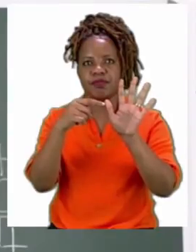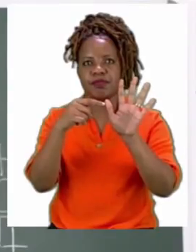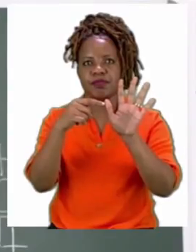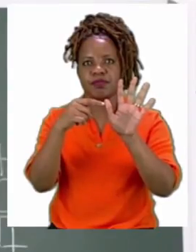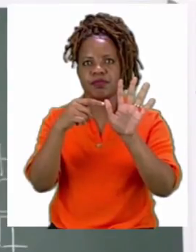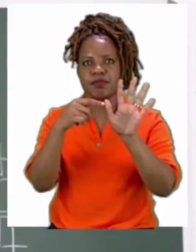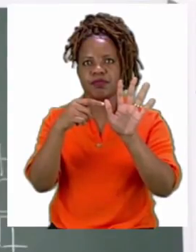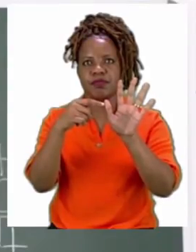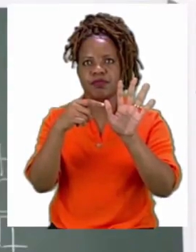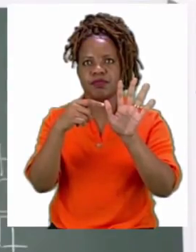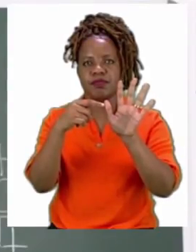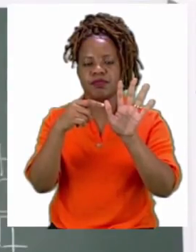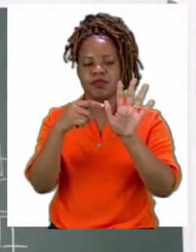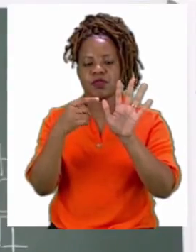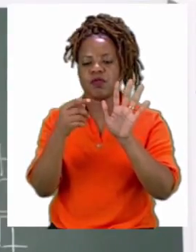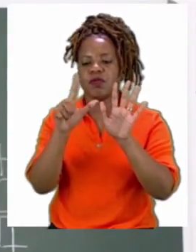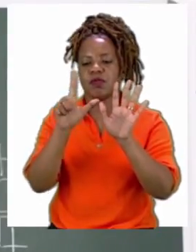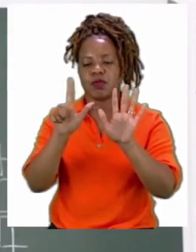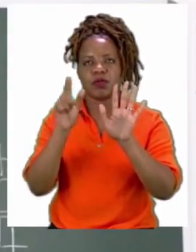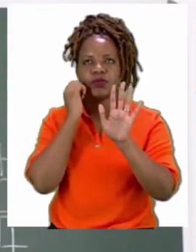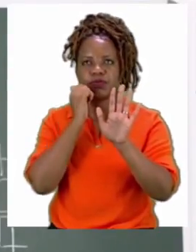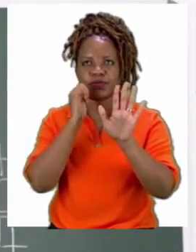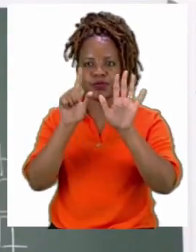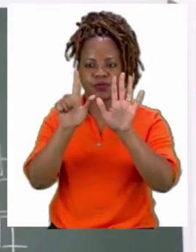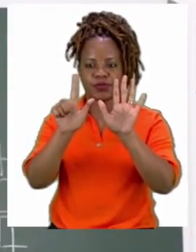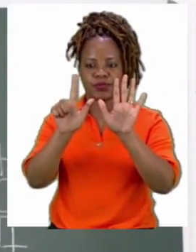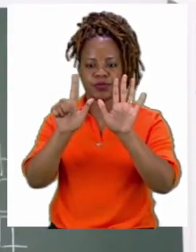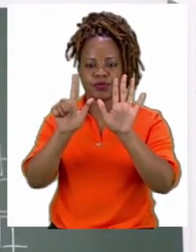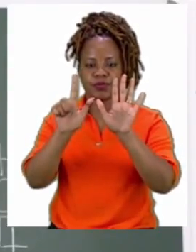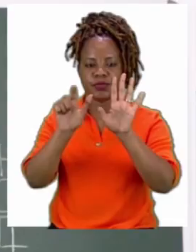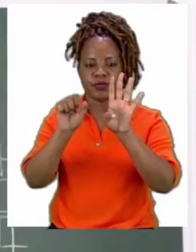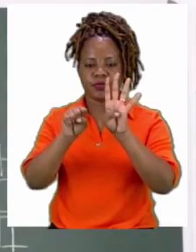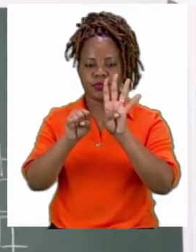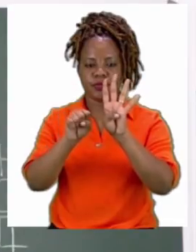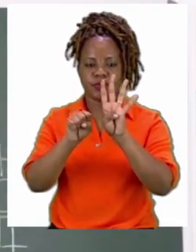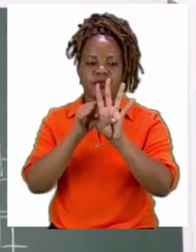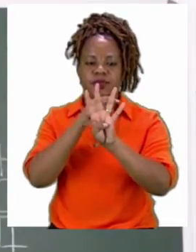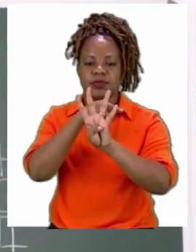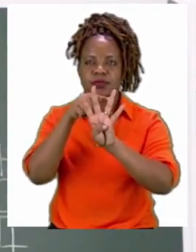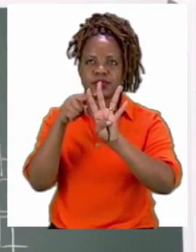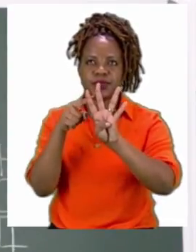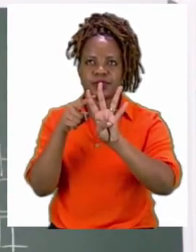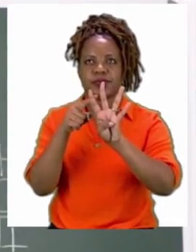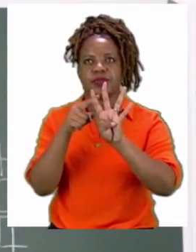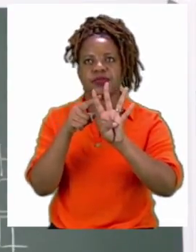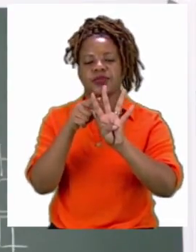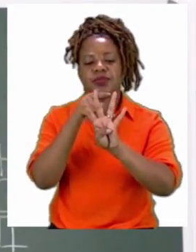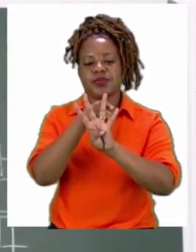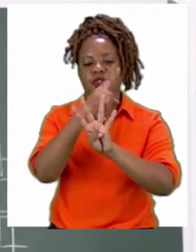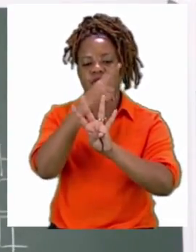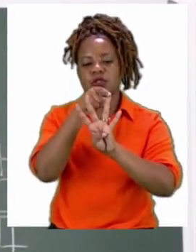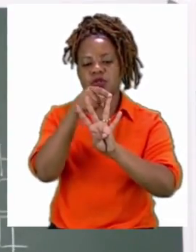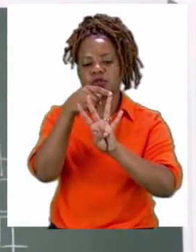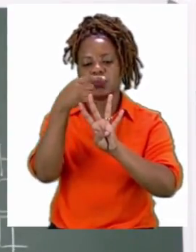girls, 4. Now our sum is complete. So it now says